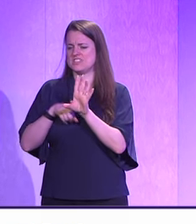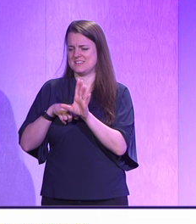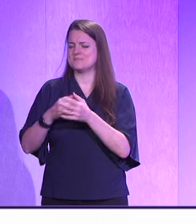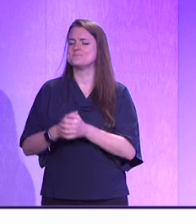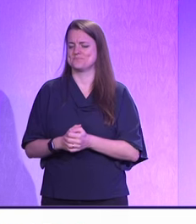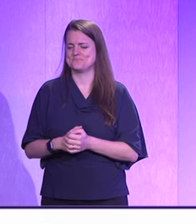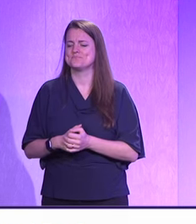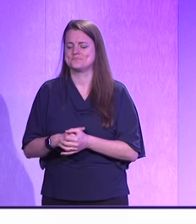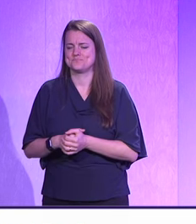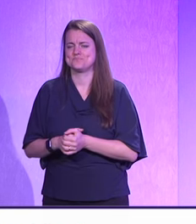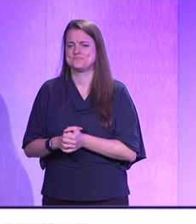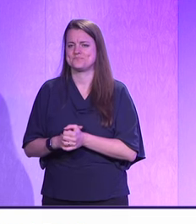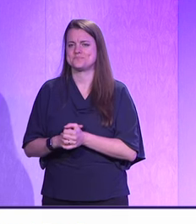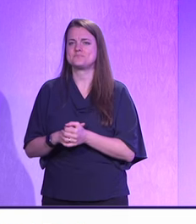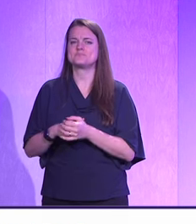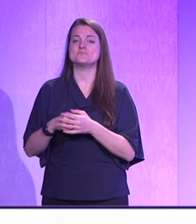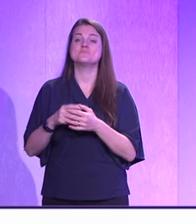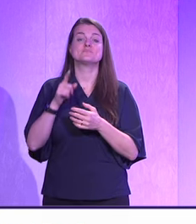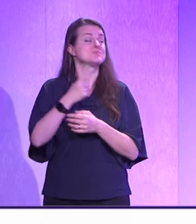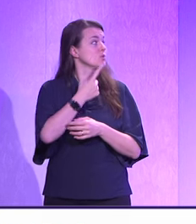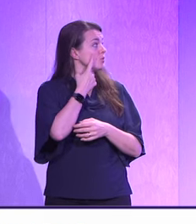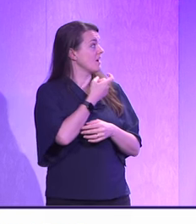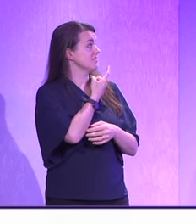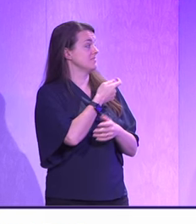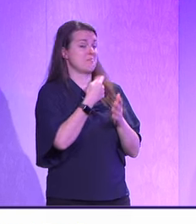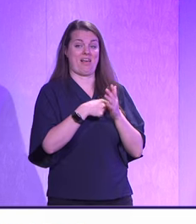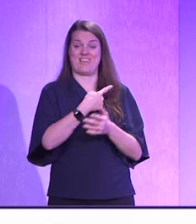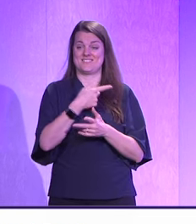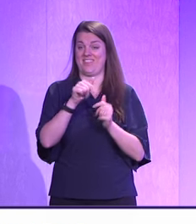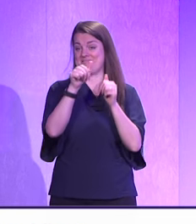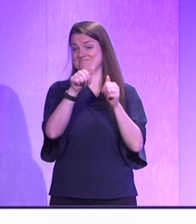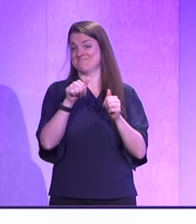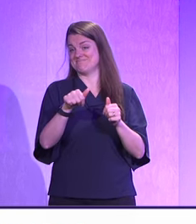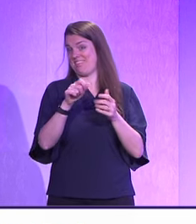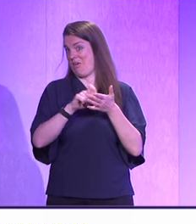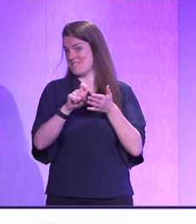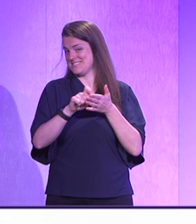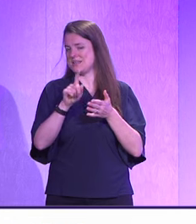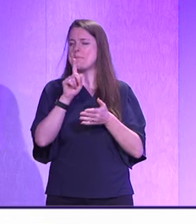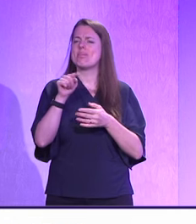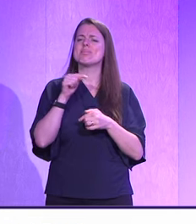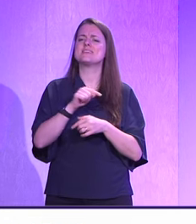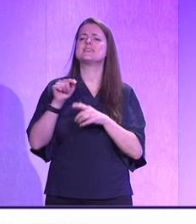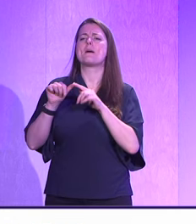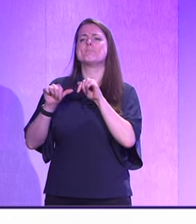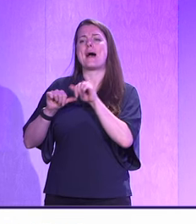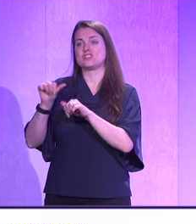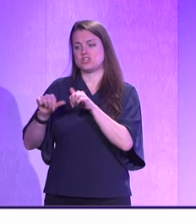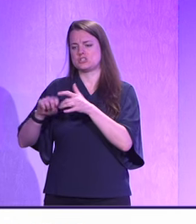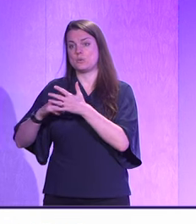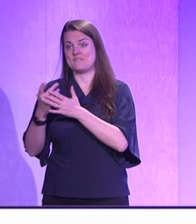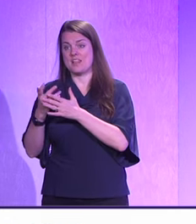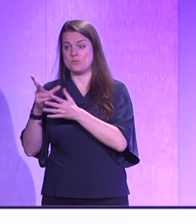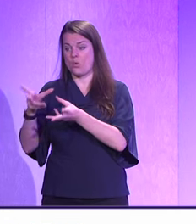well if you want to put something up in the office. These patterns ended up being used by organizations